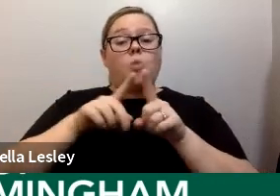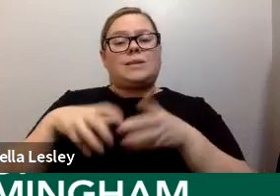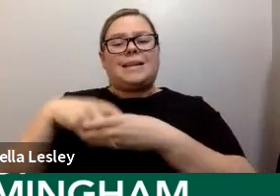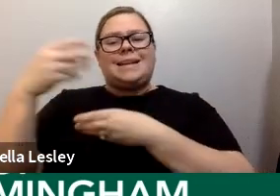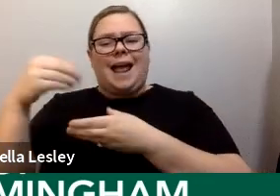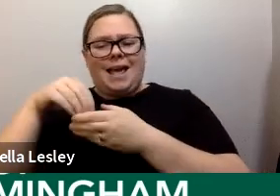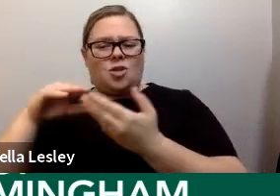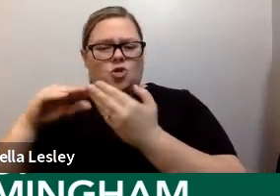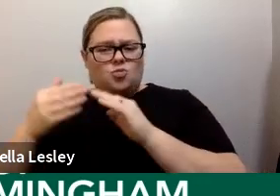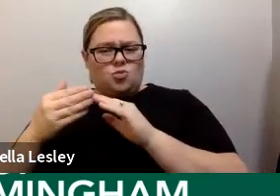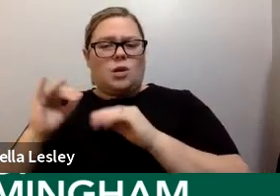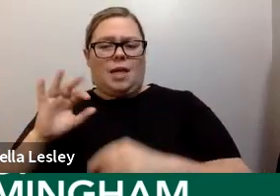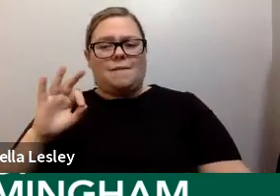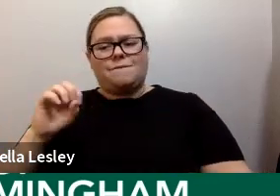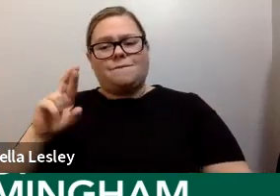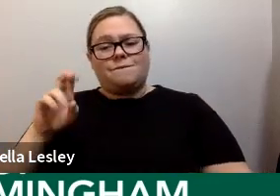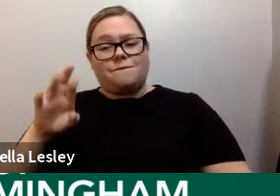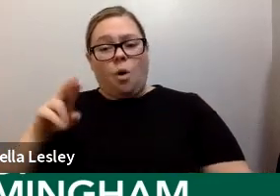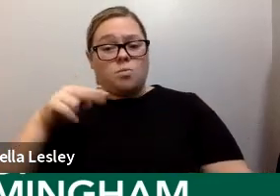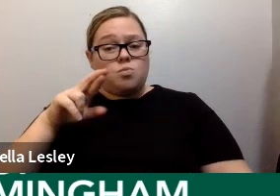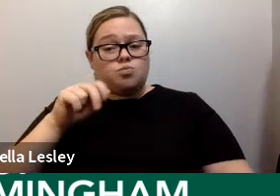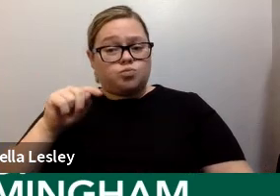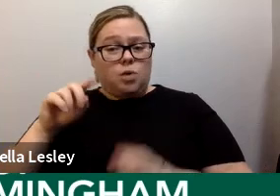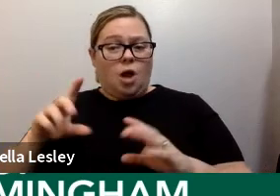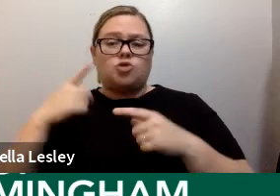just like Dr. Forber-Pratt did, and go to tracks at high